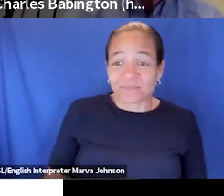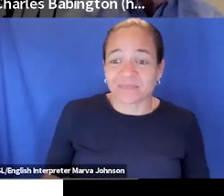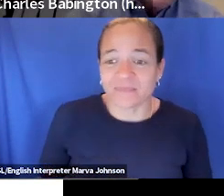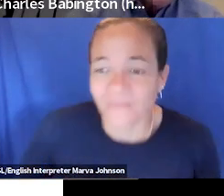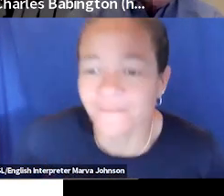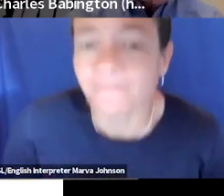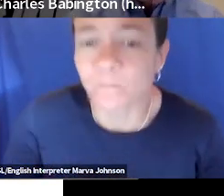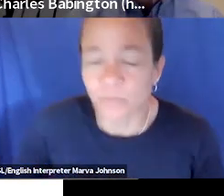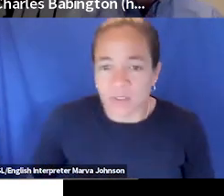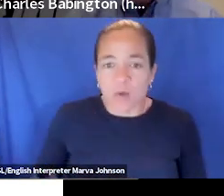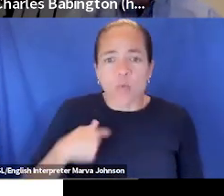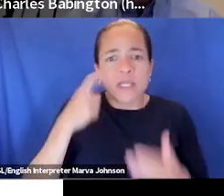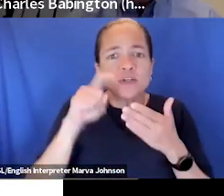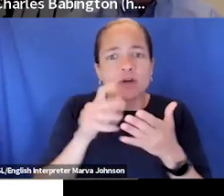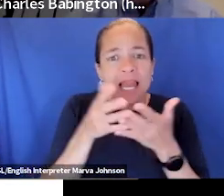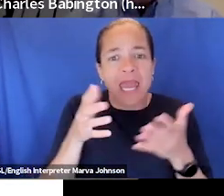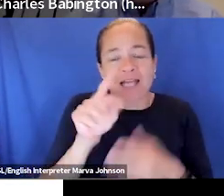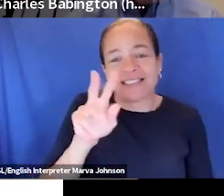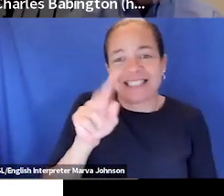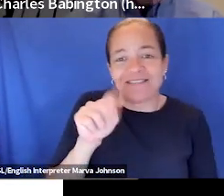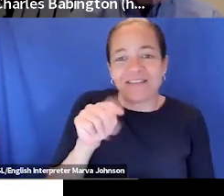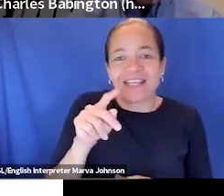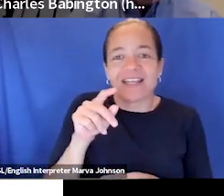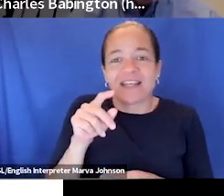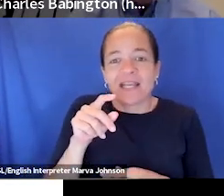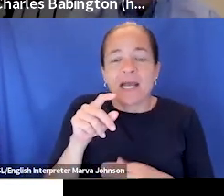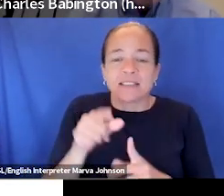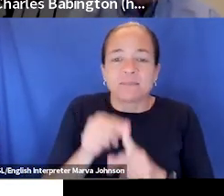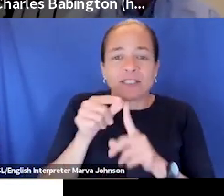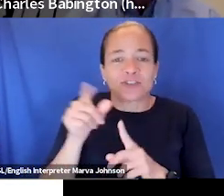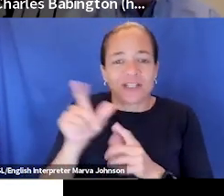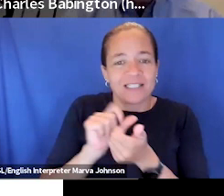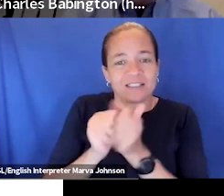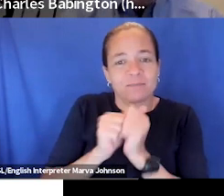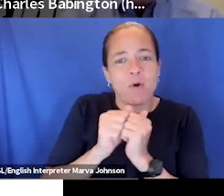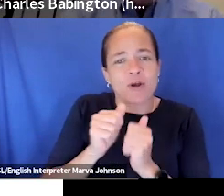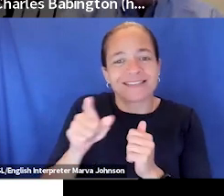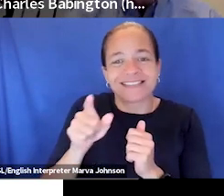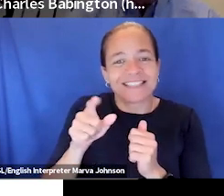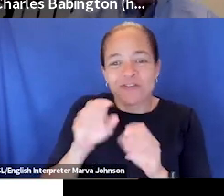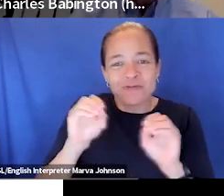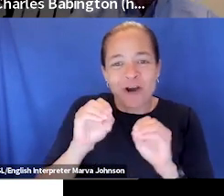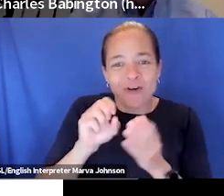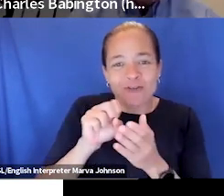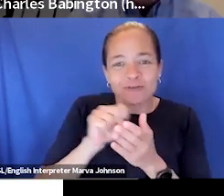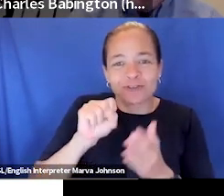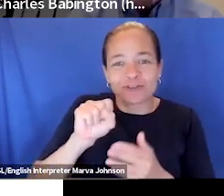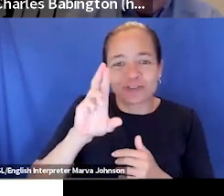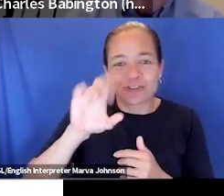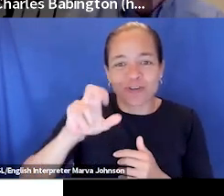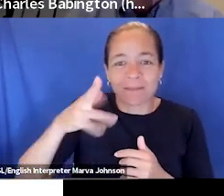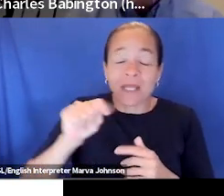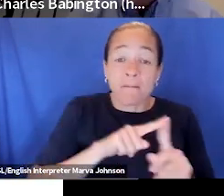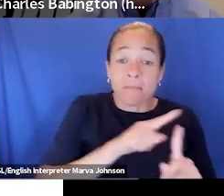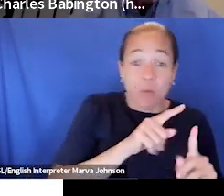lot of it on TV, especially unscripted things like sports or weather. The weather reports drive me crazy. Precipitation is